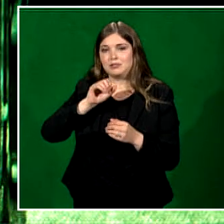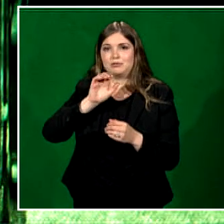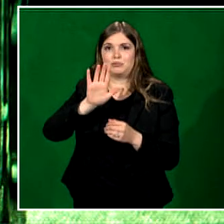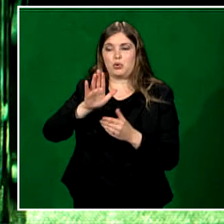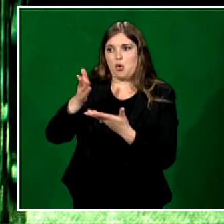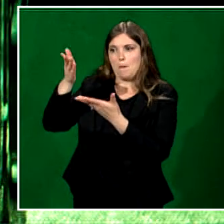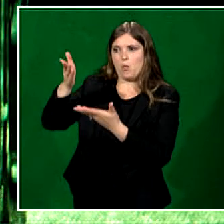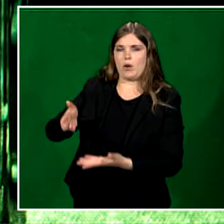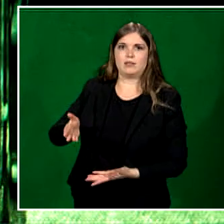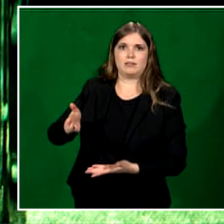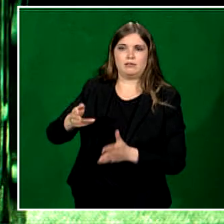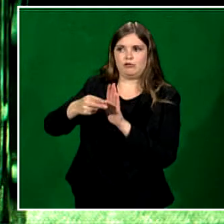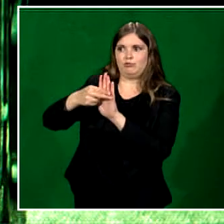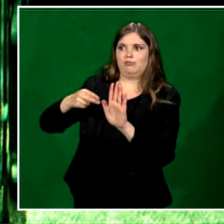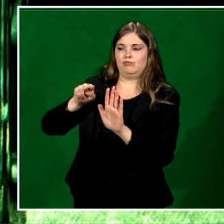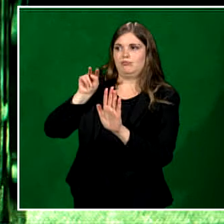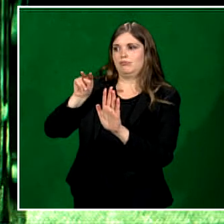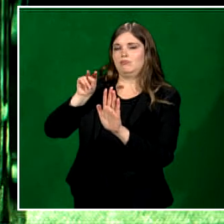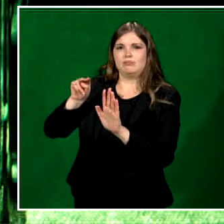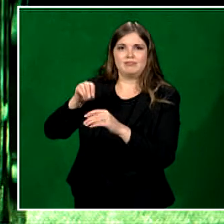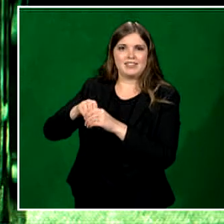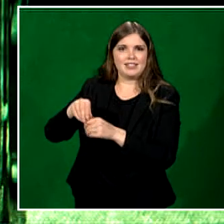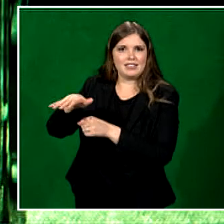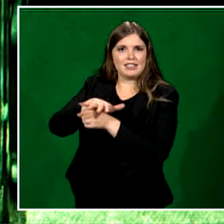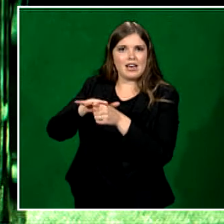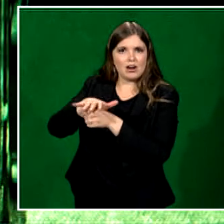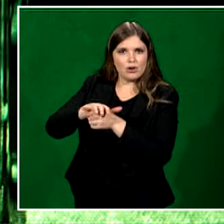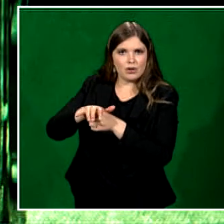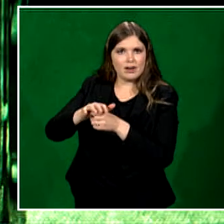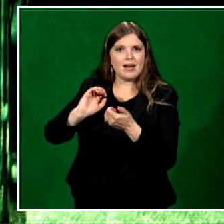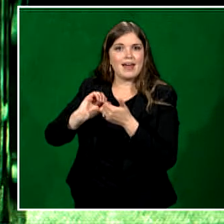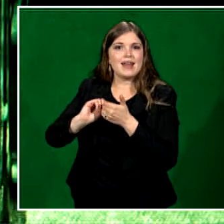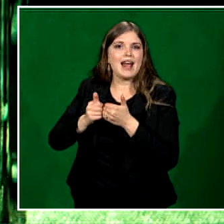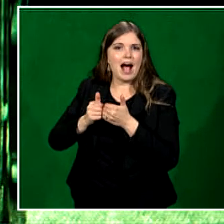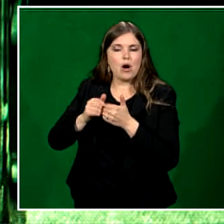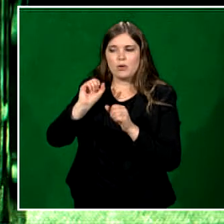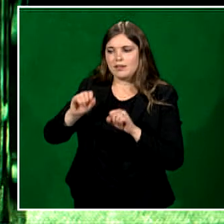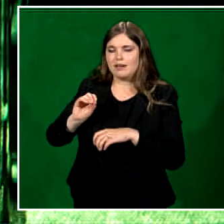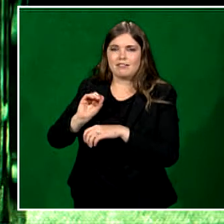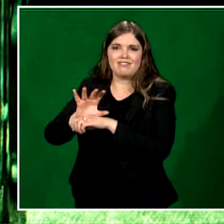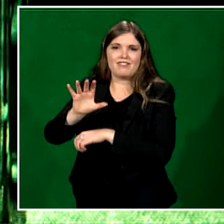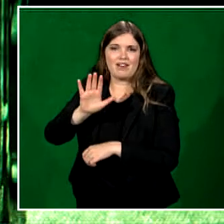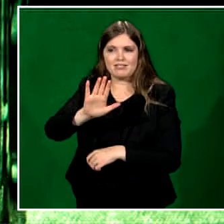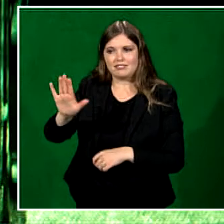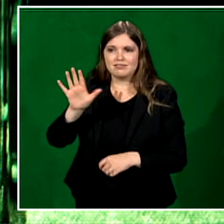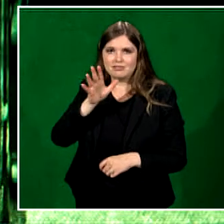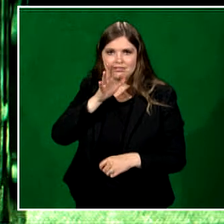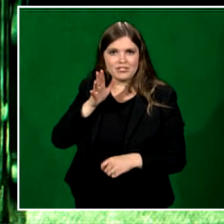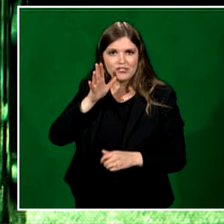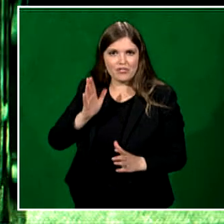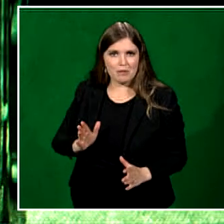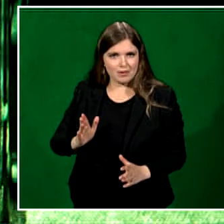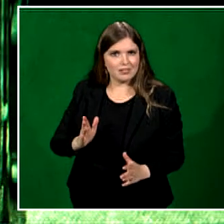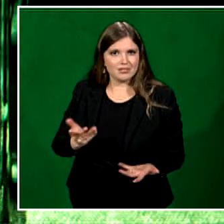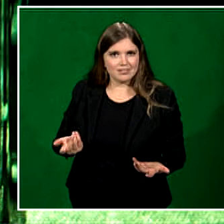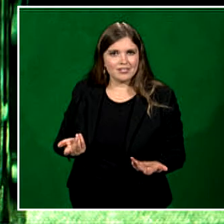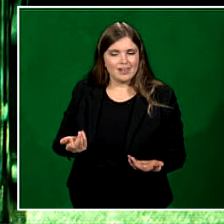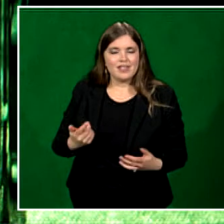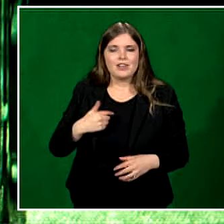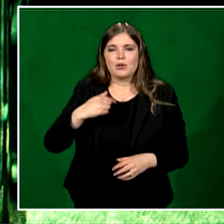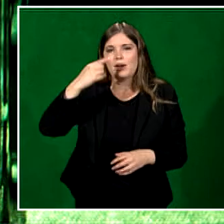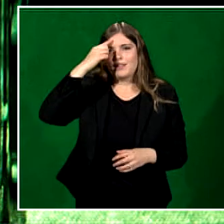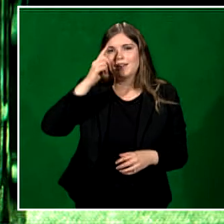presence in the region and how this is affecting those farmers. It's just, I really think it's